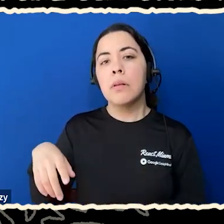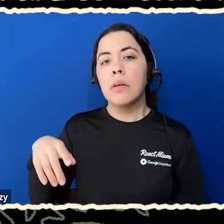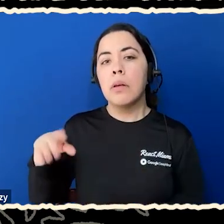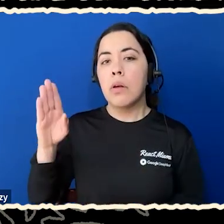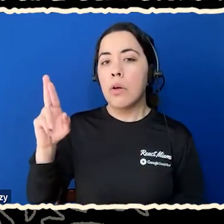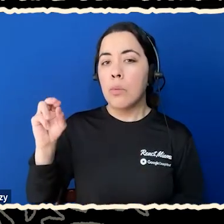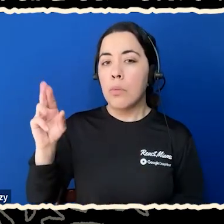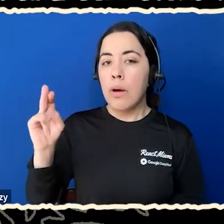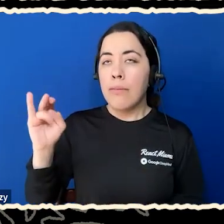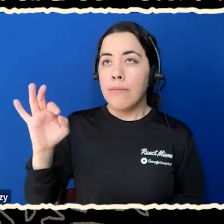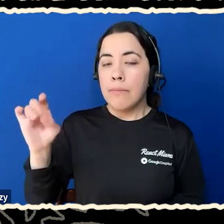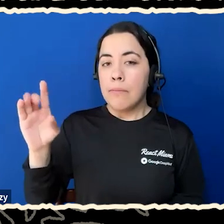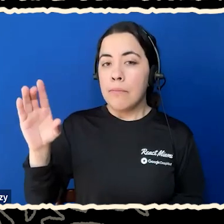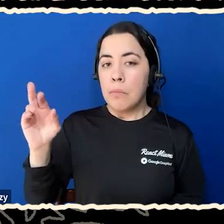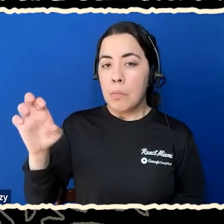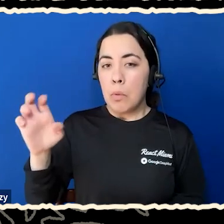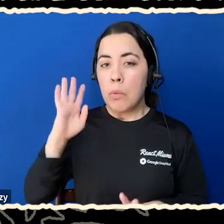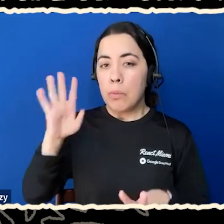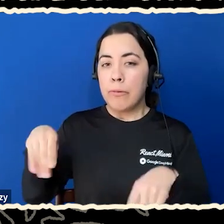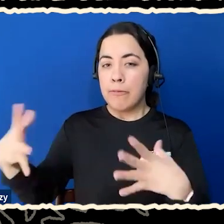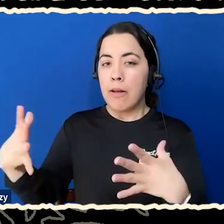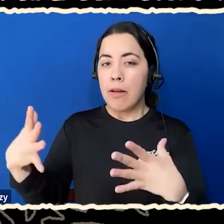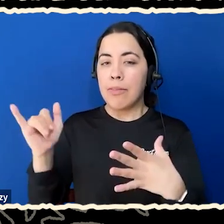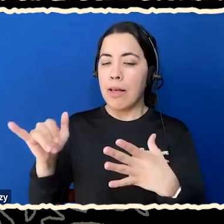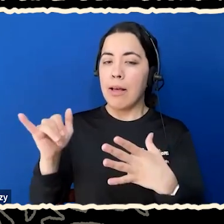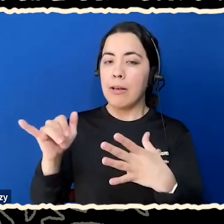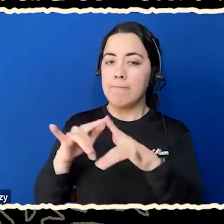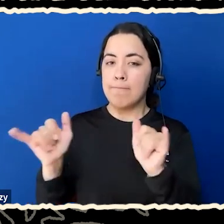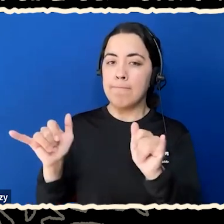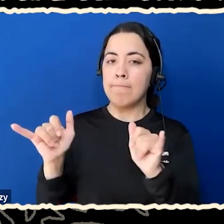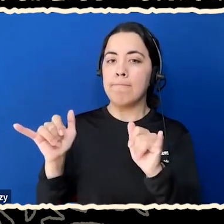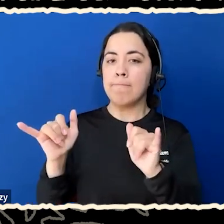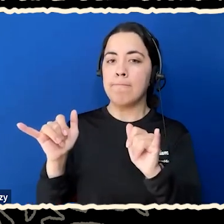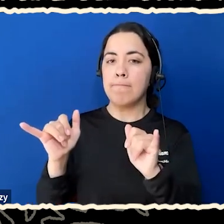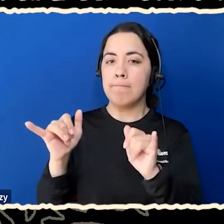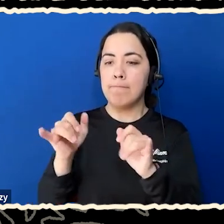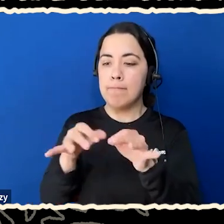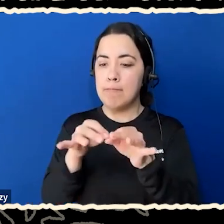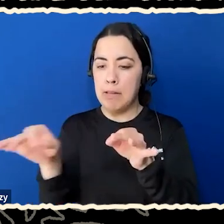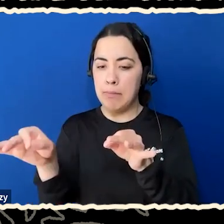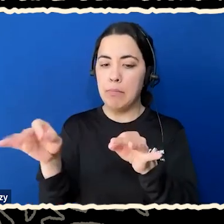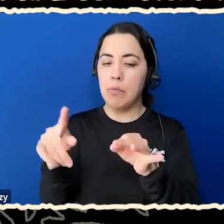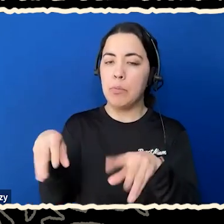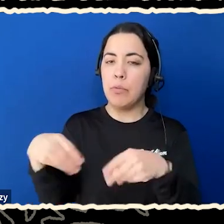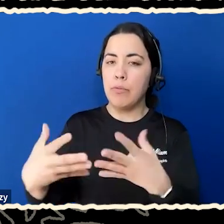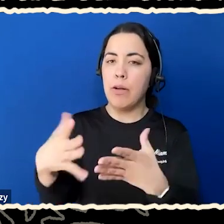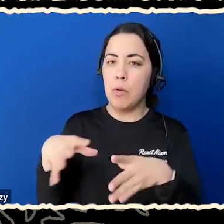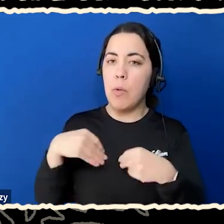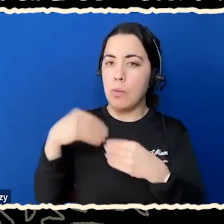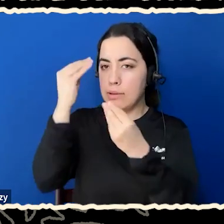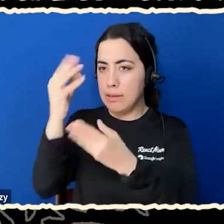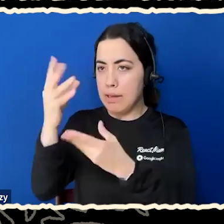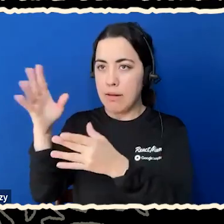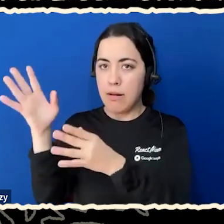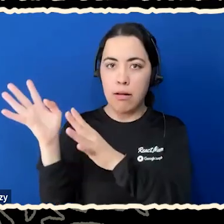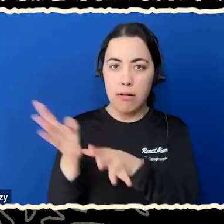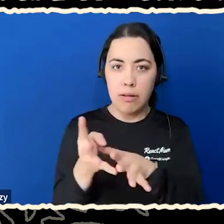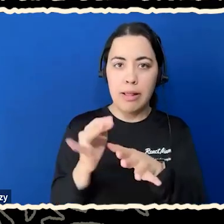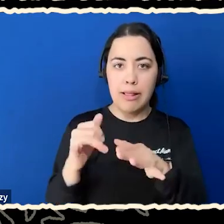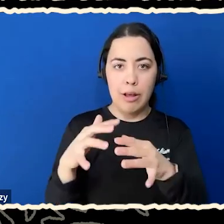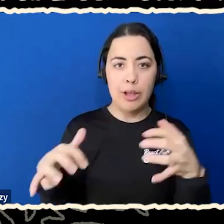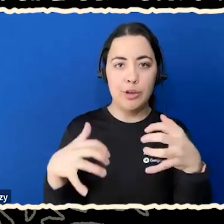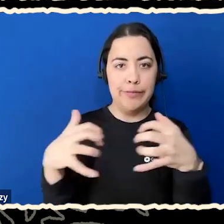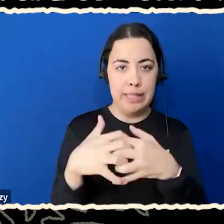provides utilities for synchronized state management. You can define your own data store interfaces, then run the code gen,